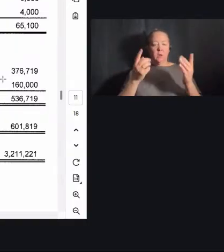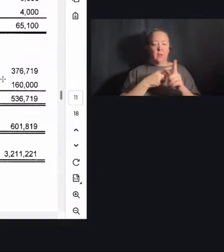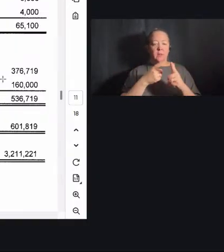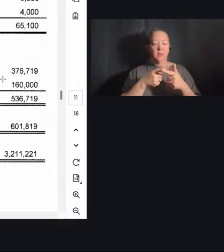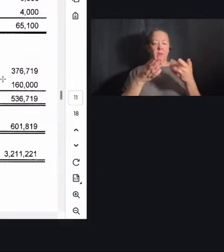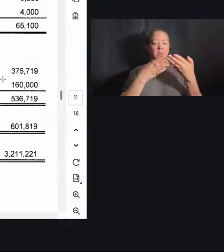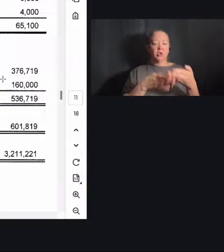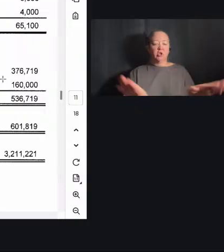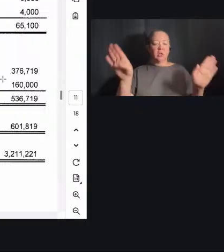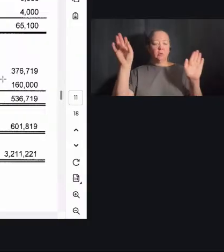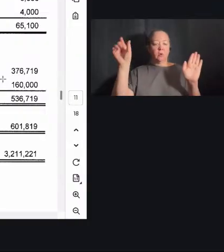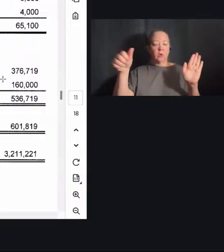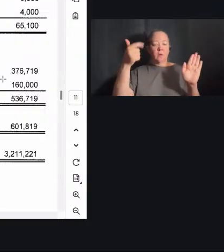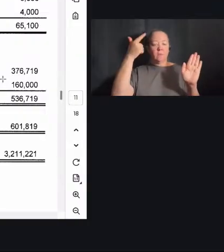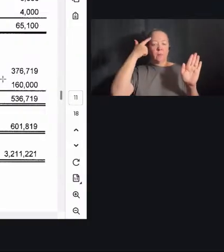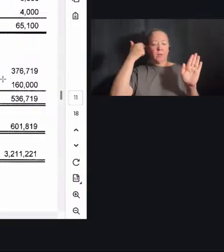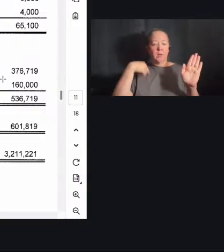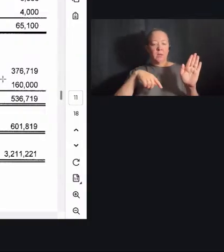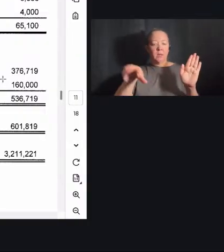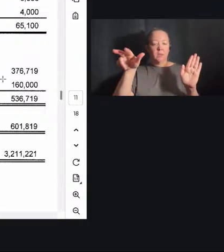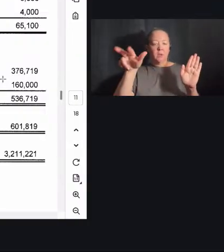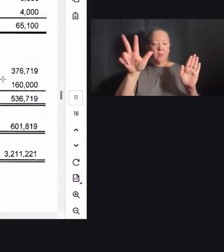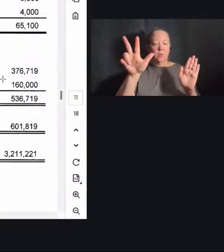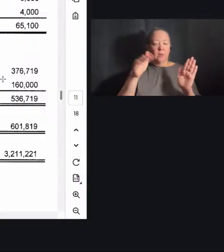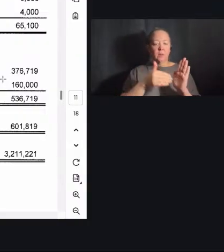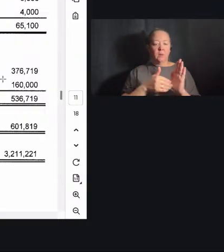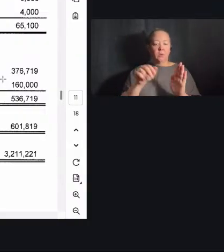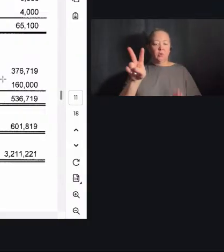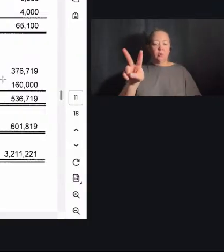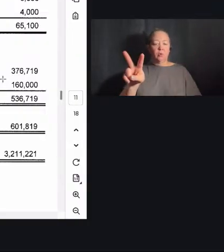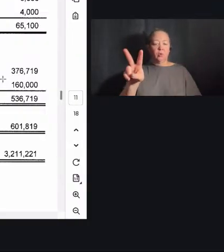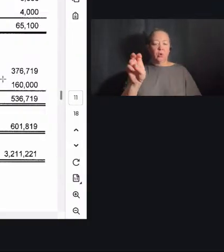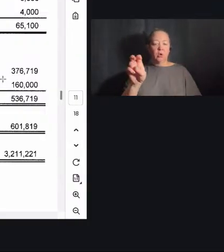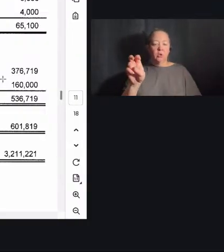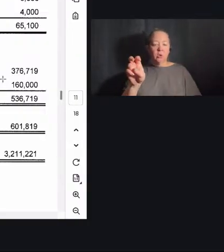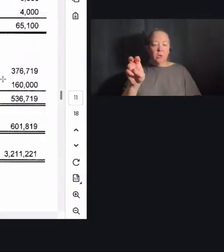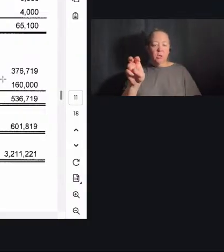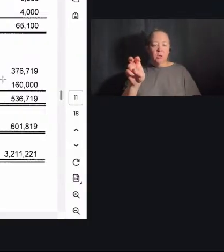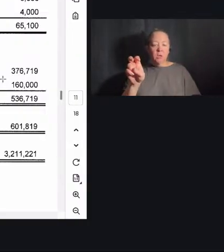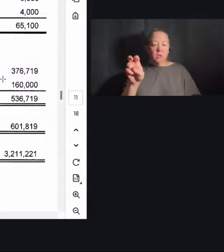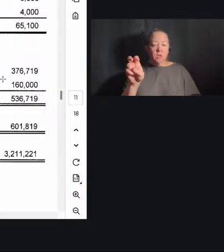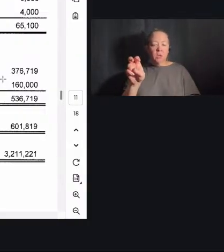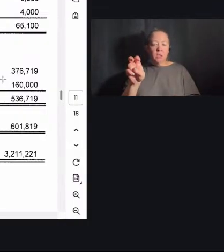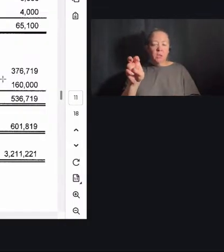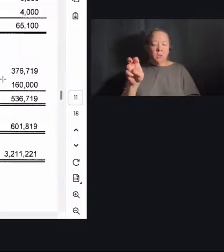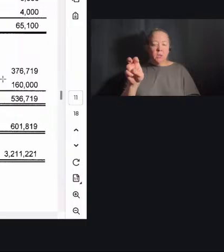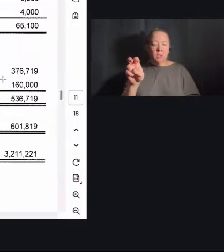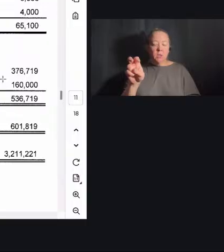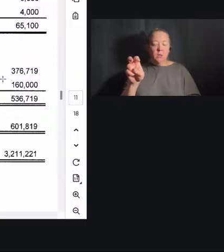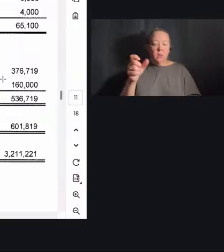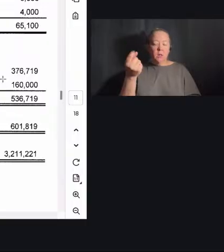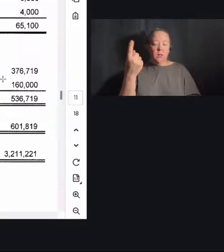$3,211,221. Council, any questions about the previous two pages? Vice Mayor.